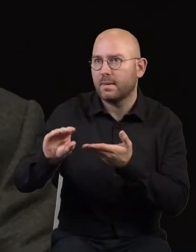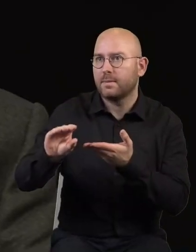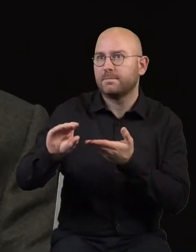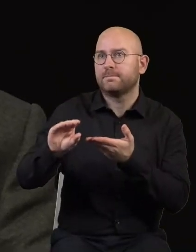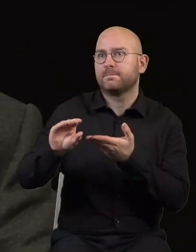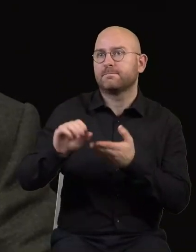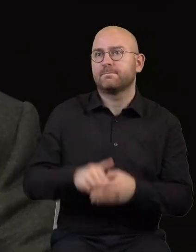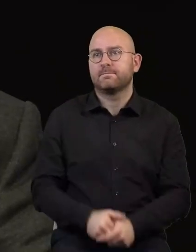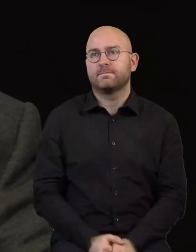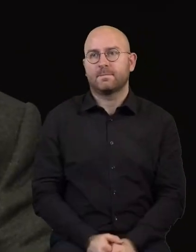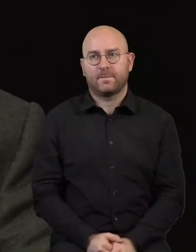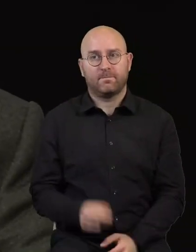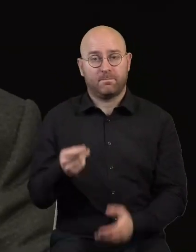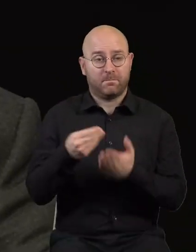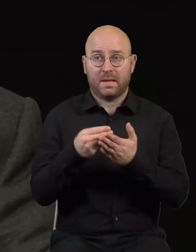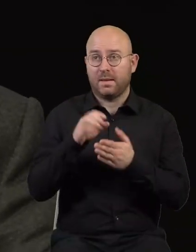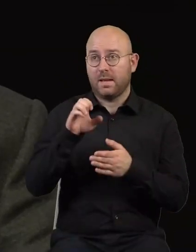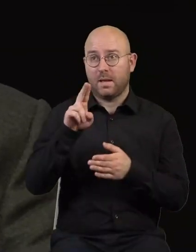contributions, I think it's all going to be one big